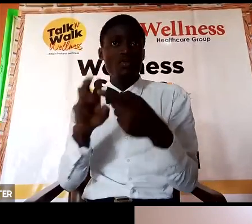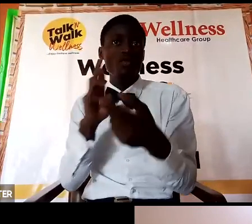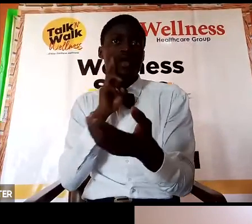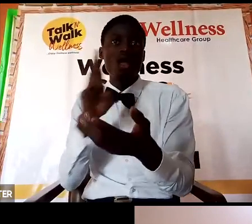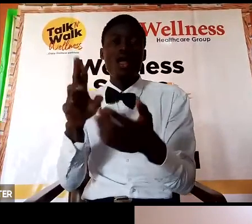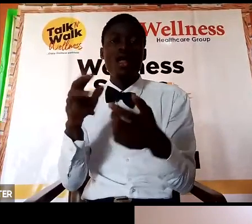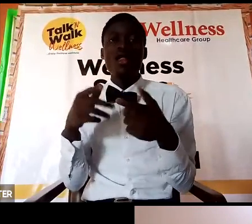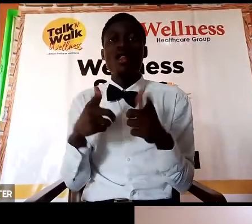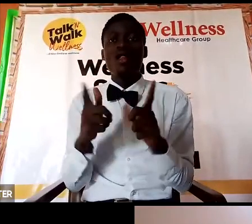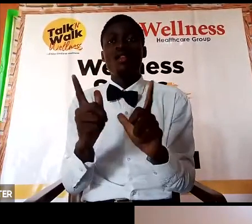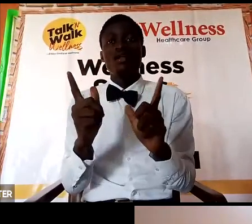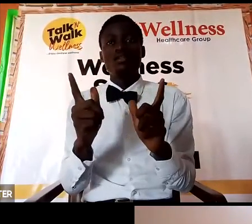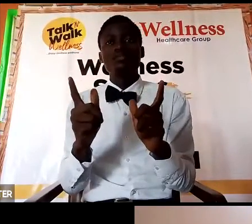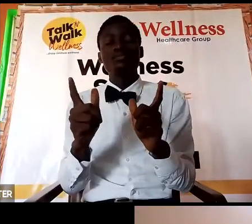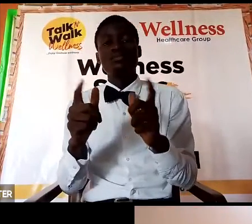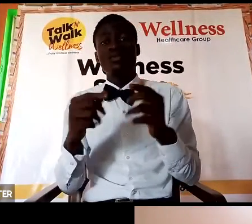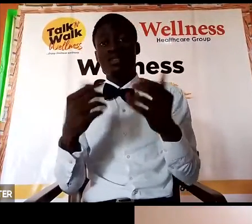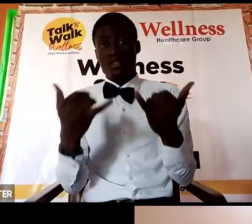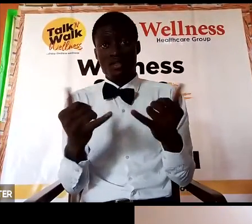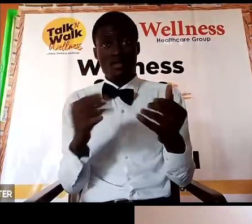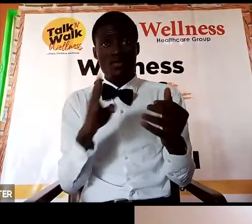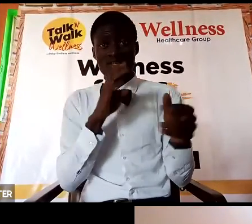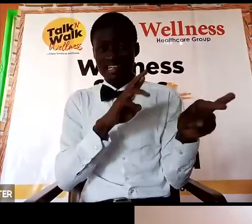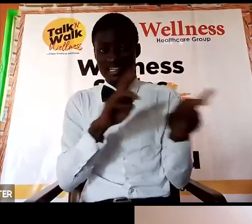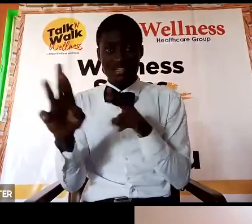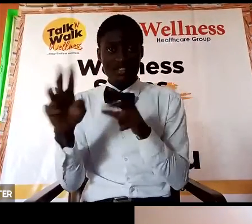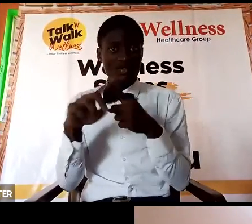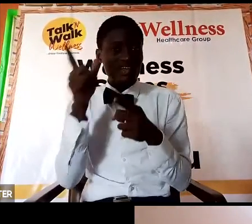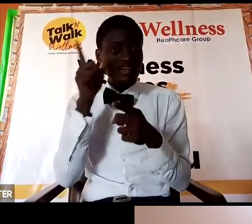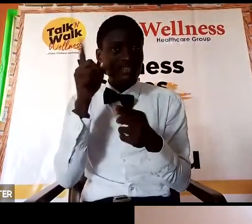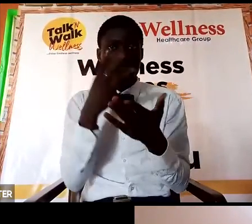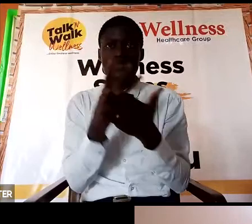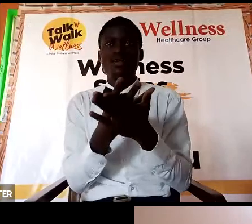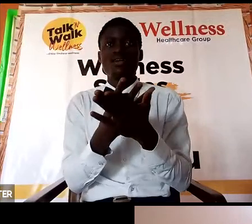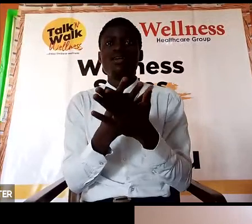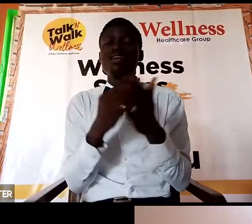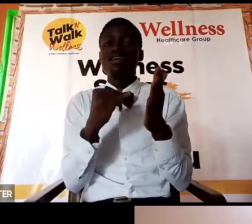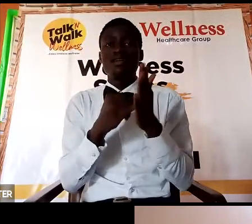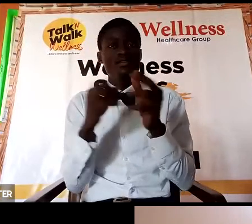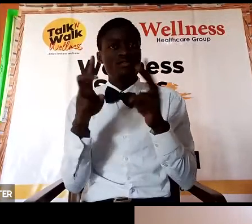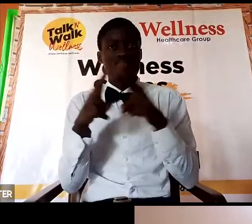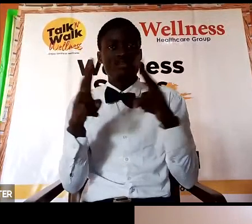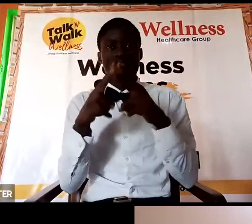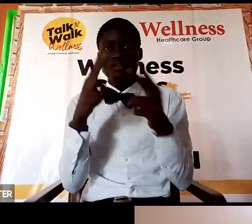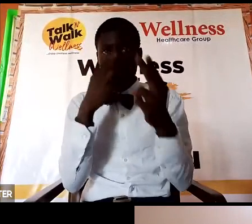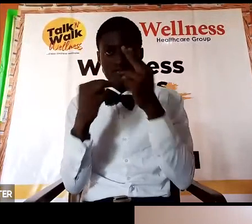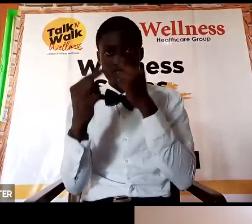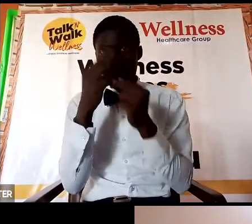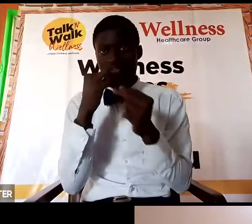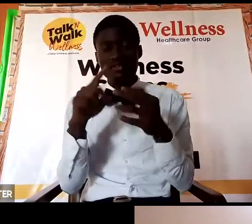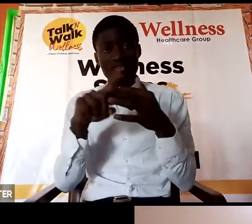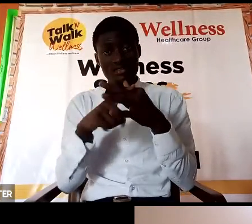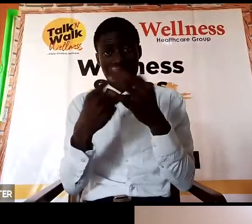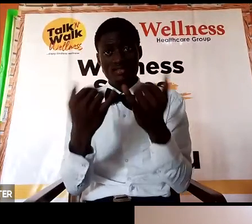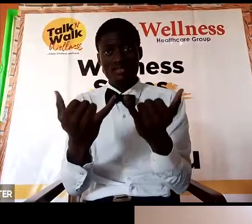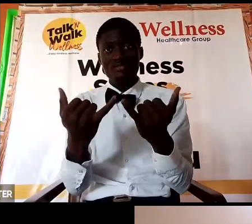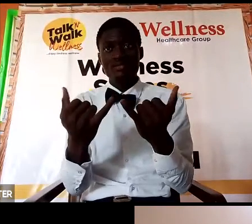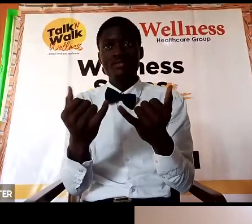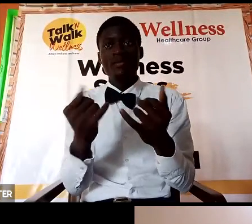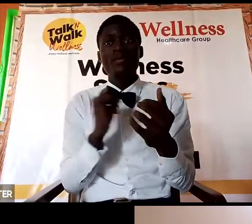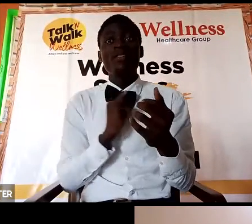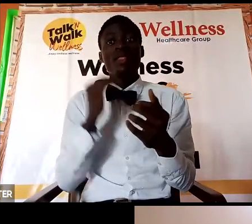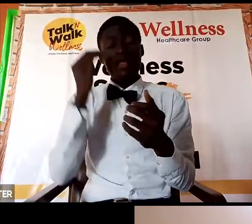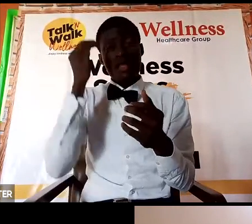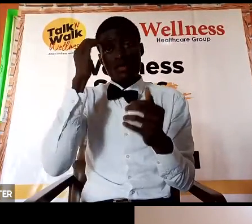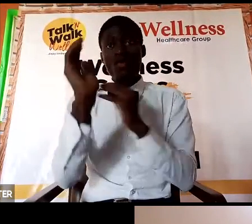seatbelts. It's going to be fun. So I'm tightening right now. So I know that God created sex.